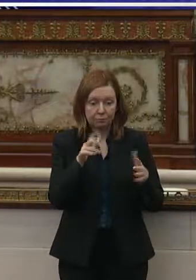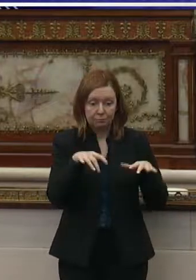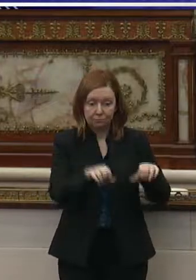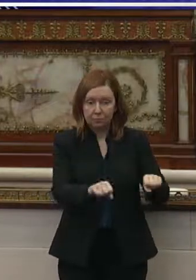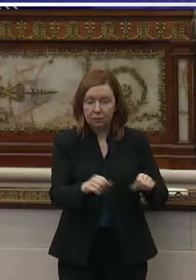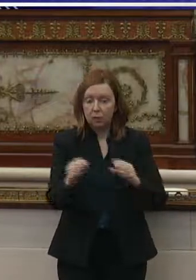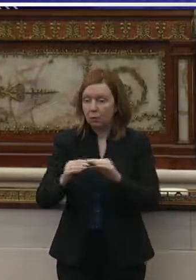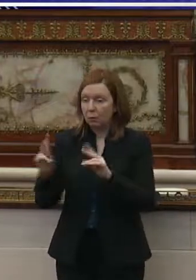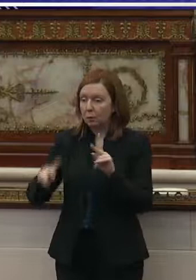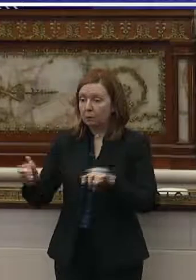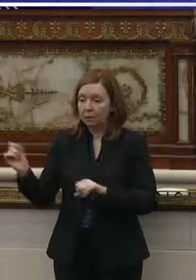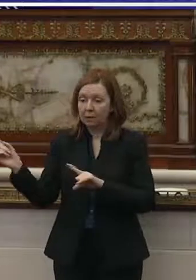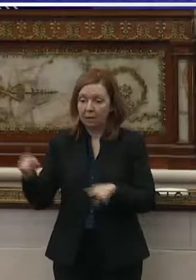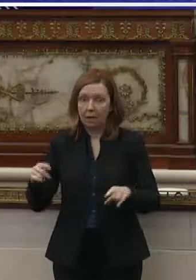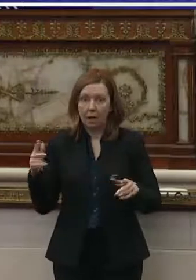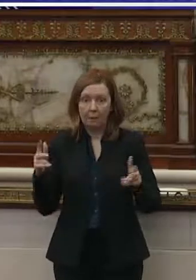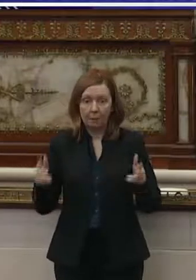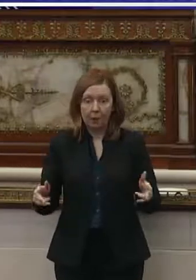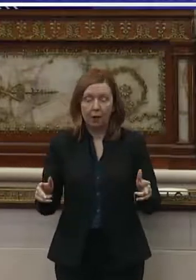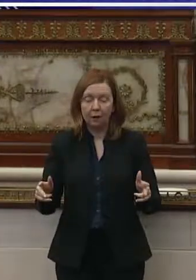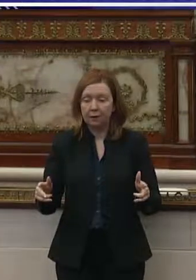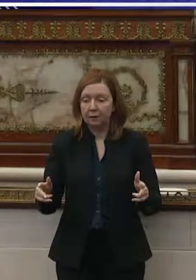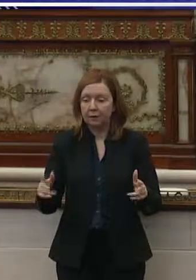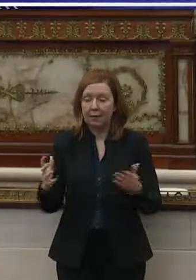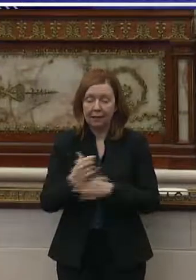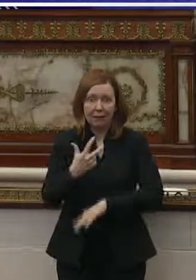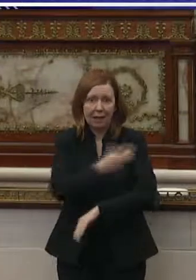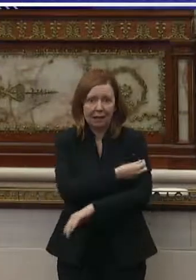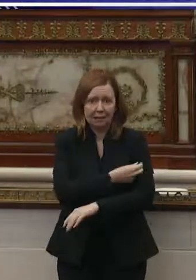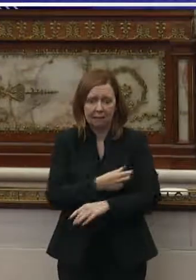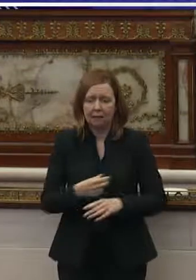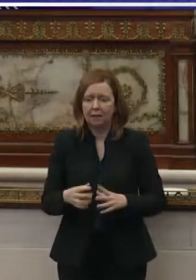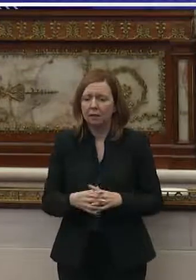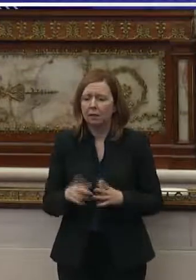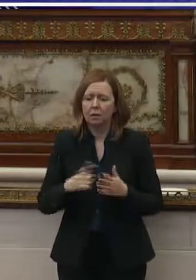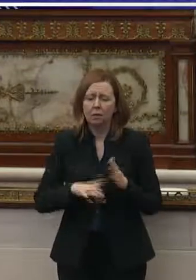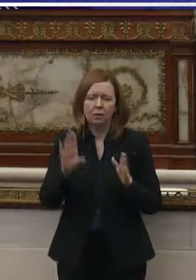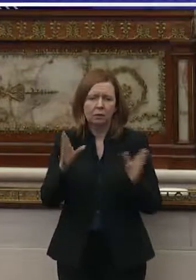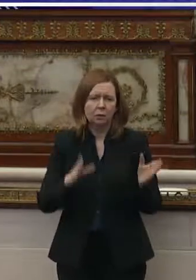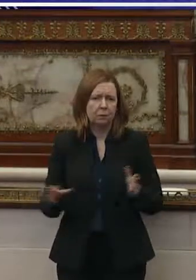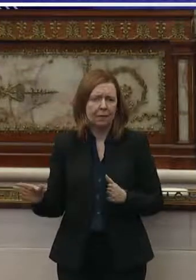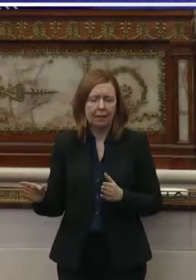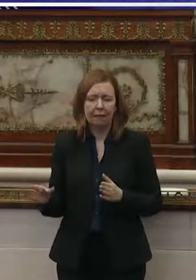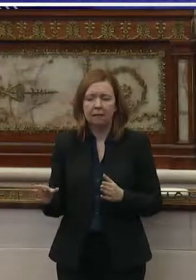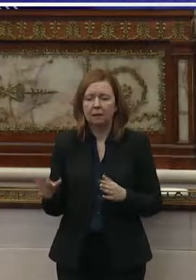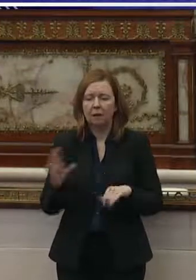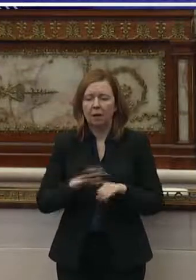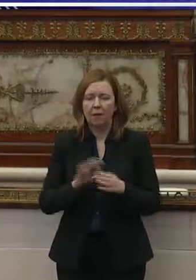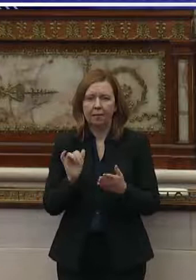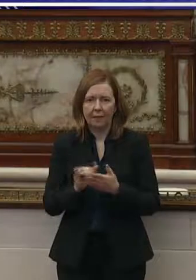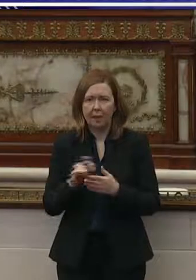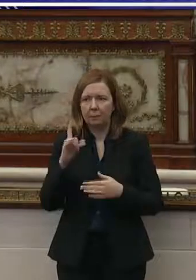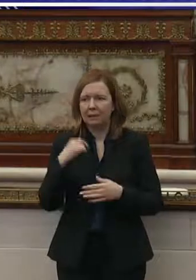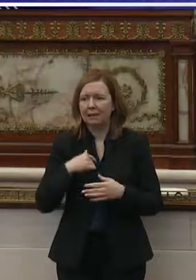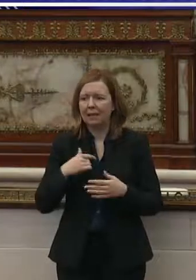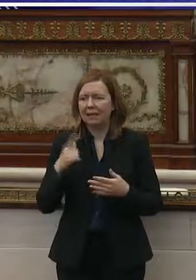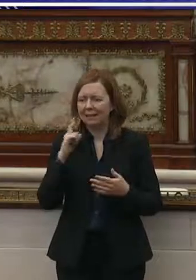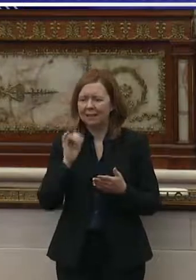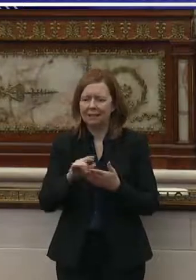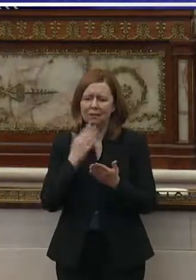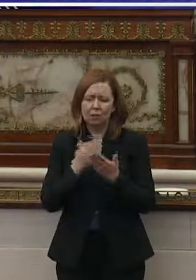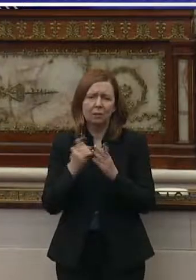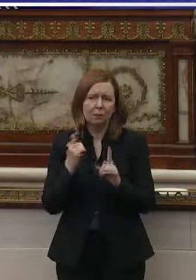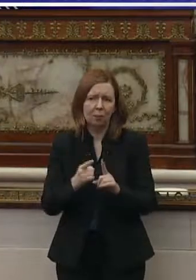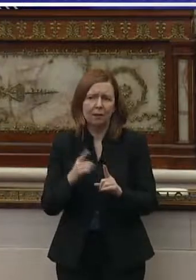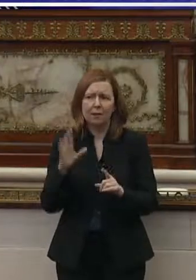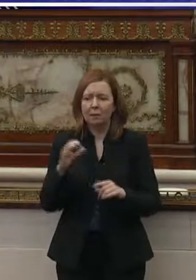can come in, park, and, get vaccinated. What is your plan on that? Because I think it was a very good point